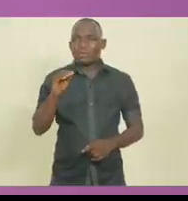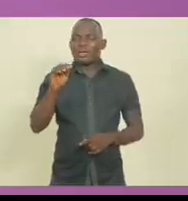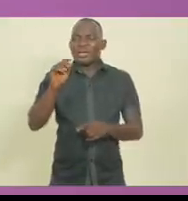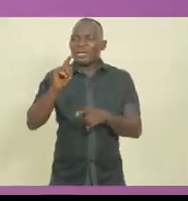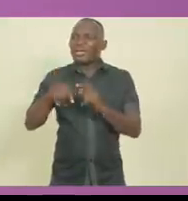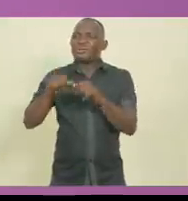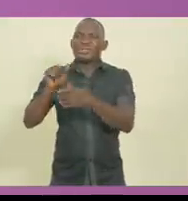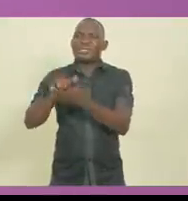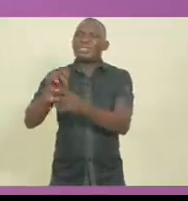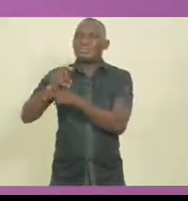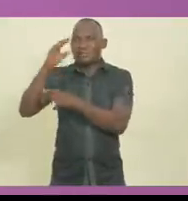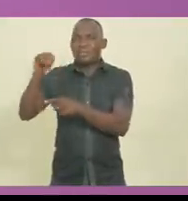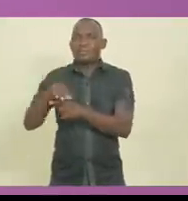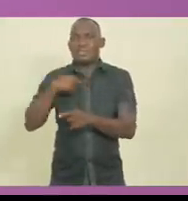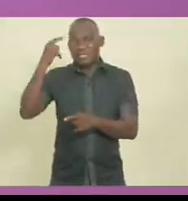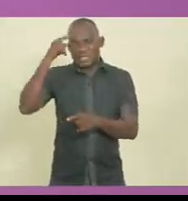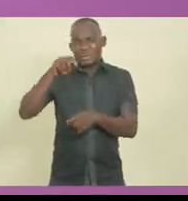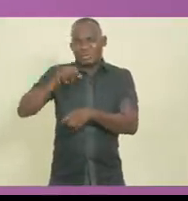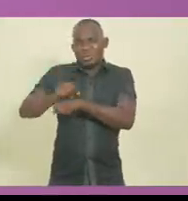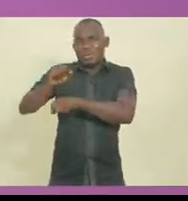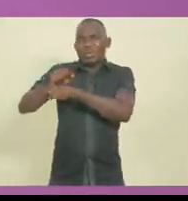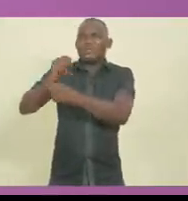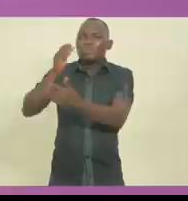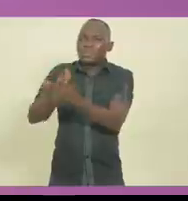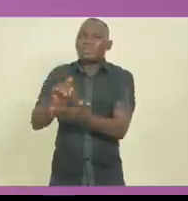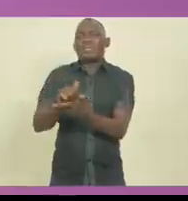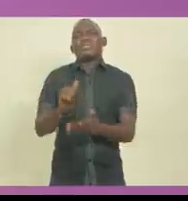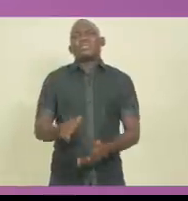this. I thought we worked on you to stop this.